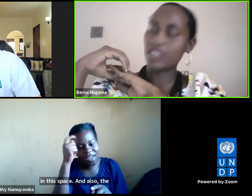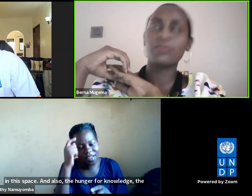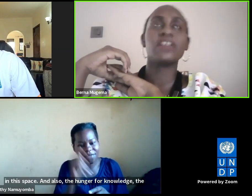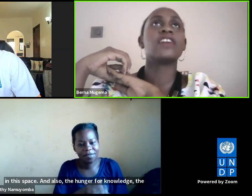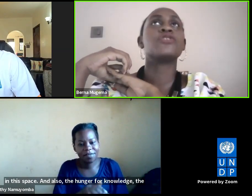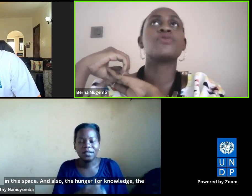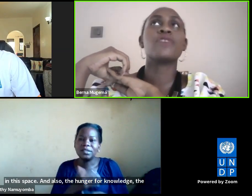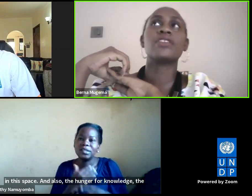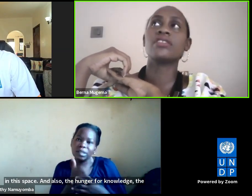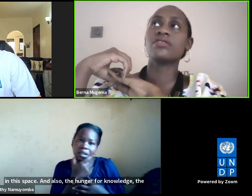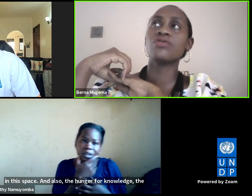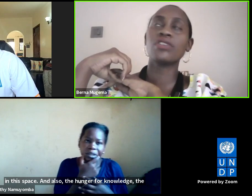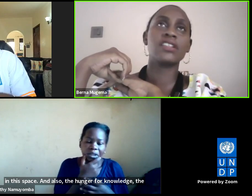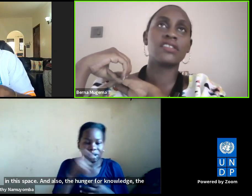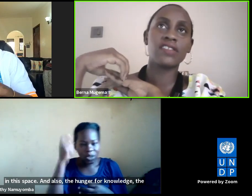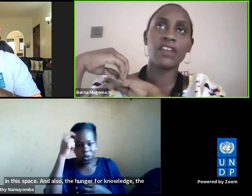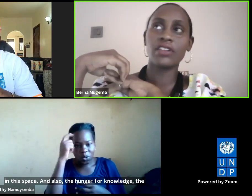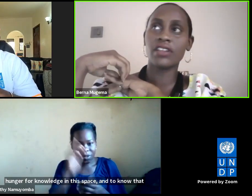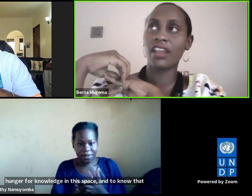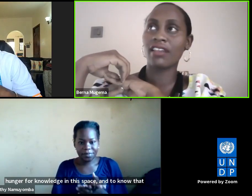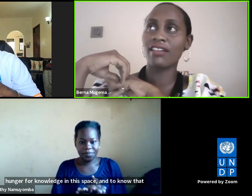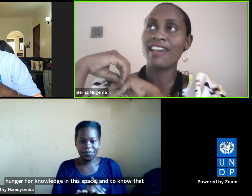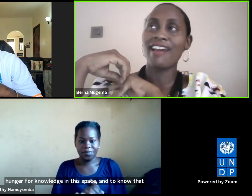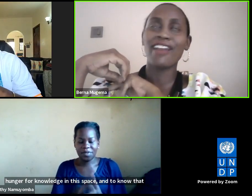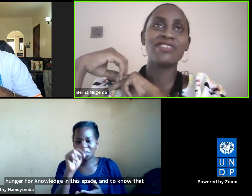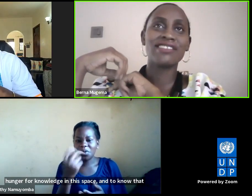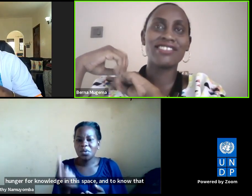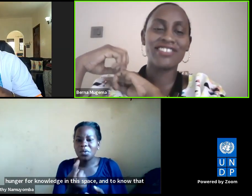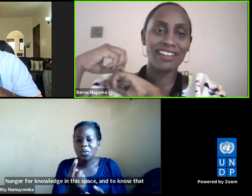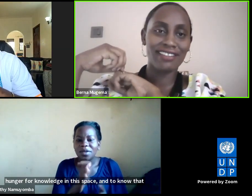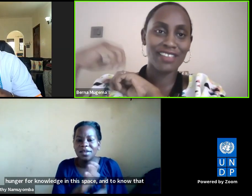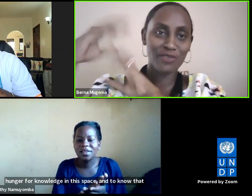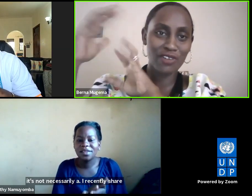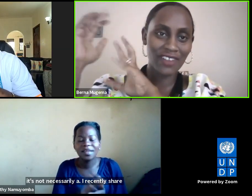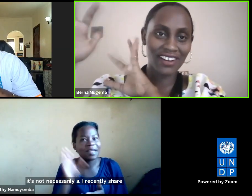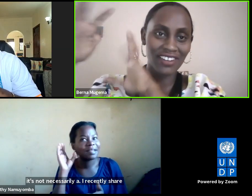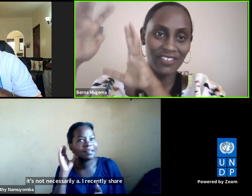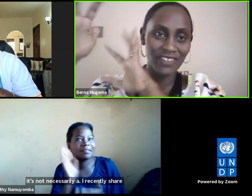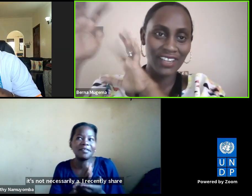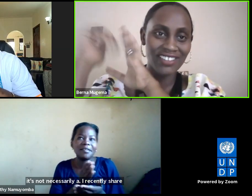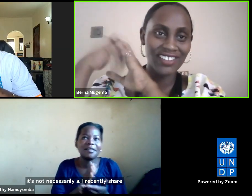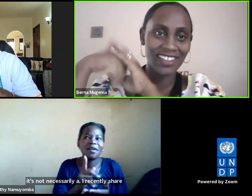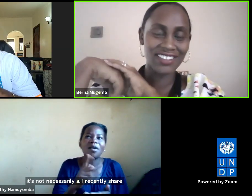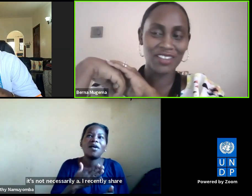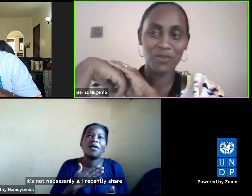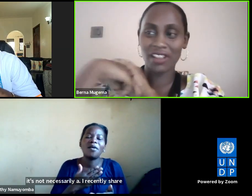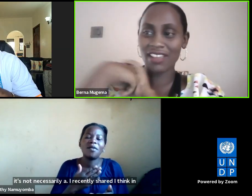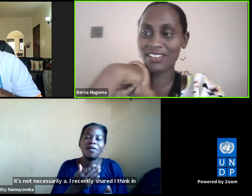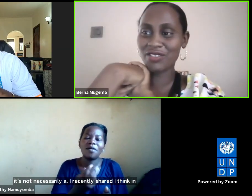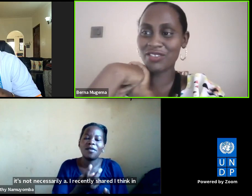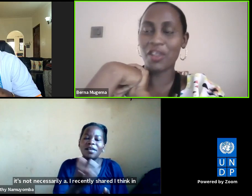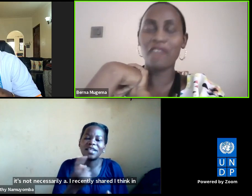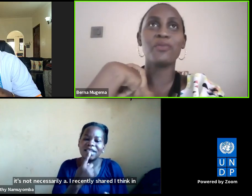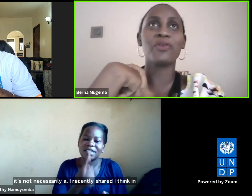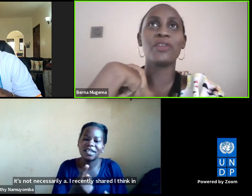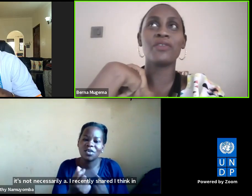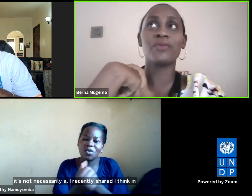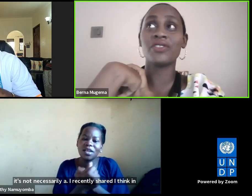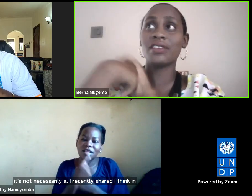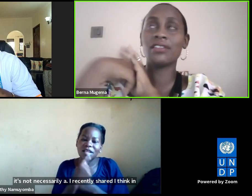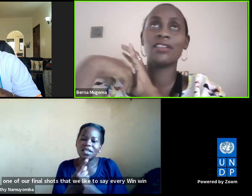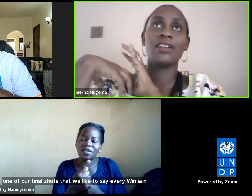the hunger for knowledge in this space, and to know that it's not necessarily, I recently shared, I think in one of our funny chats that we like to say,